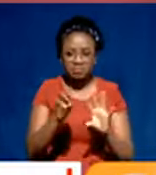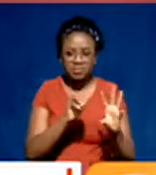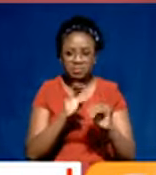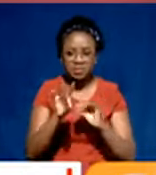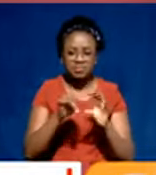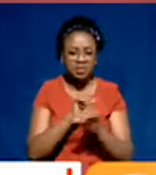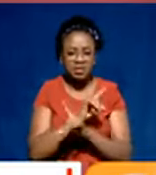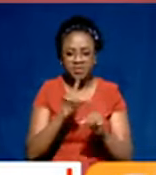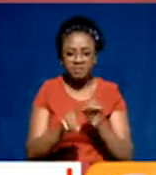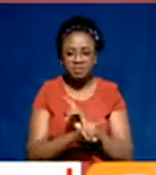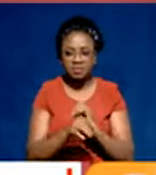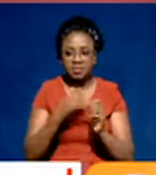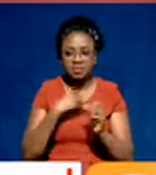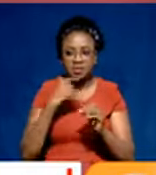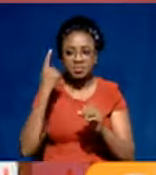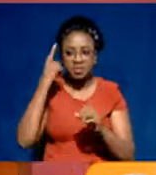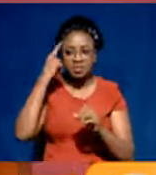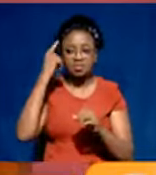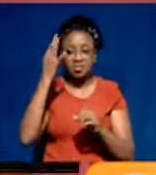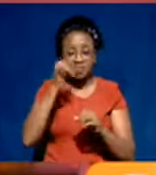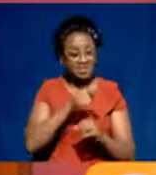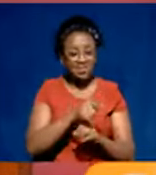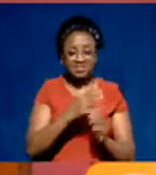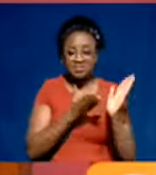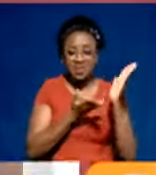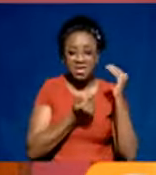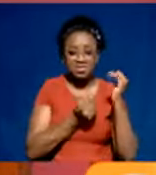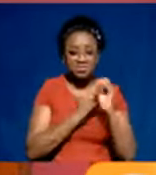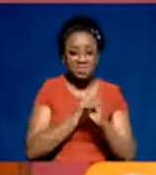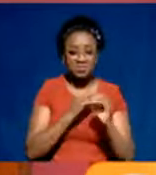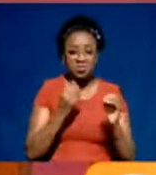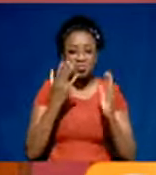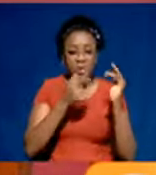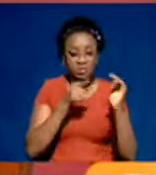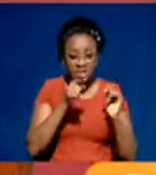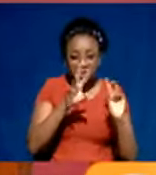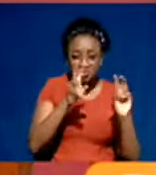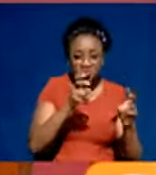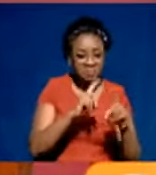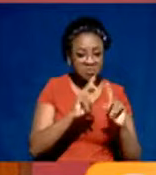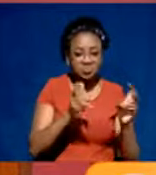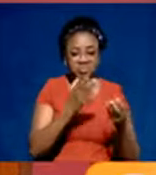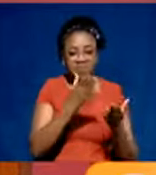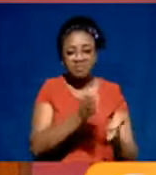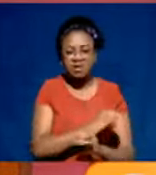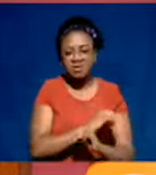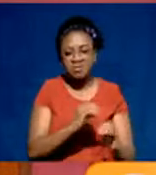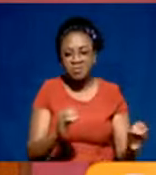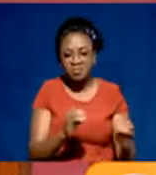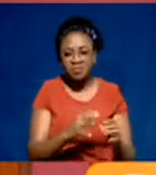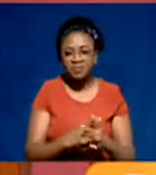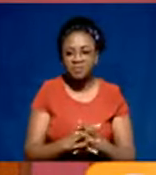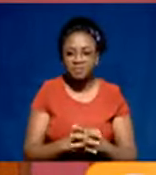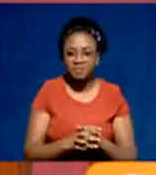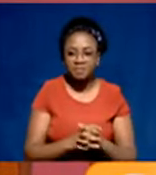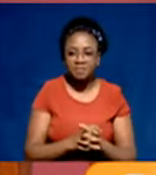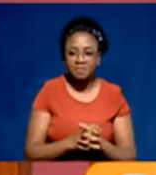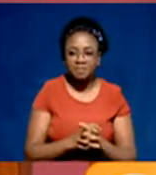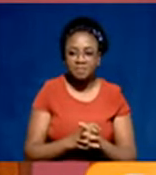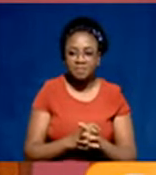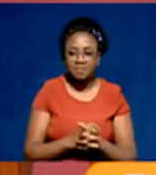predicted, because it was very unpredictable. Yeah, you expect a topic to come, it doesn't come. Yeah. But still, you make